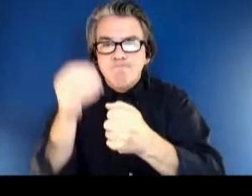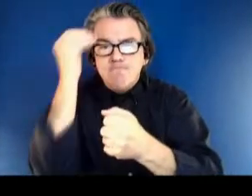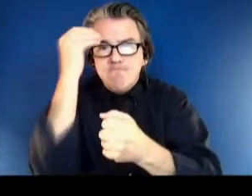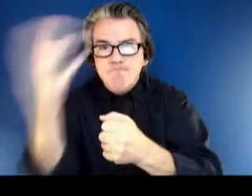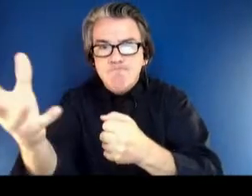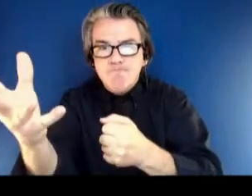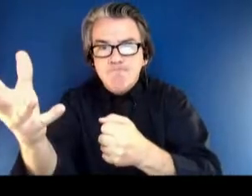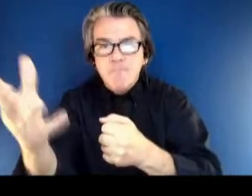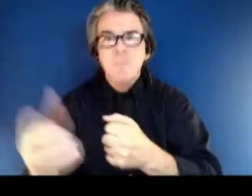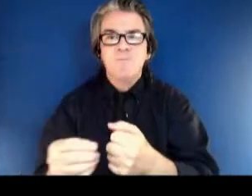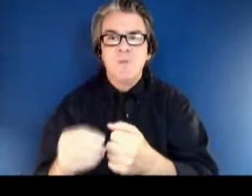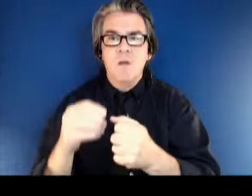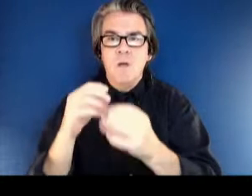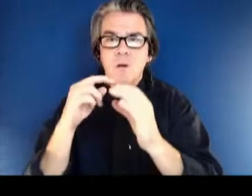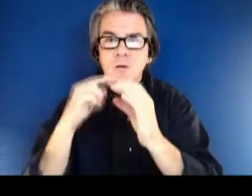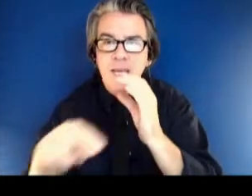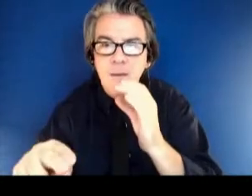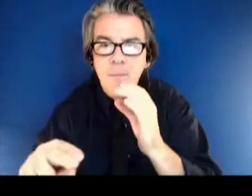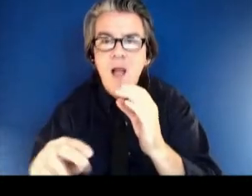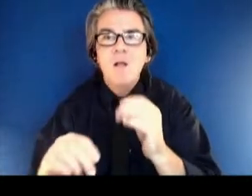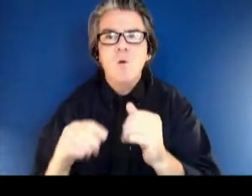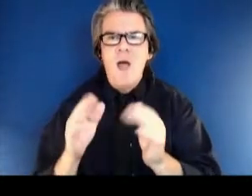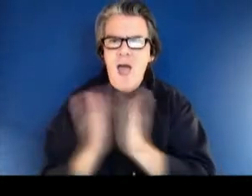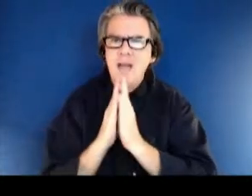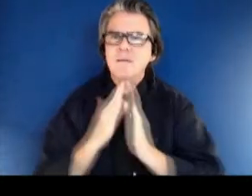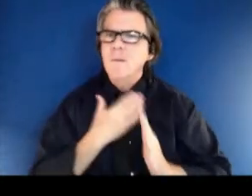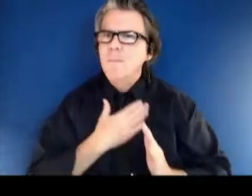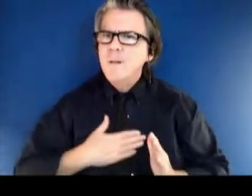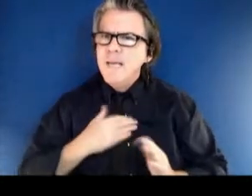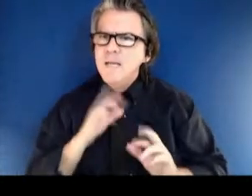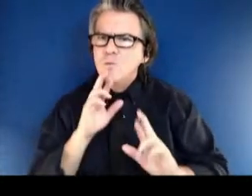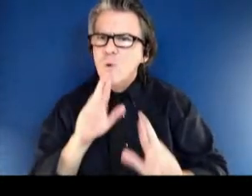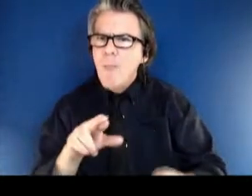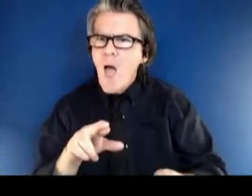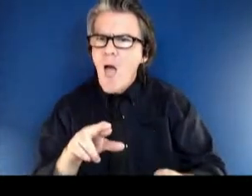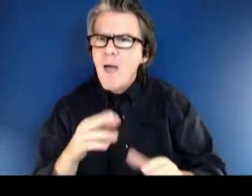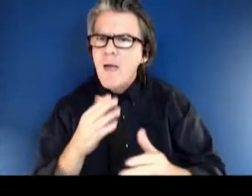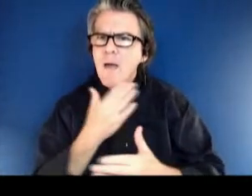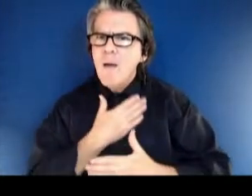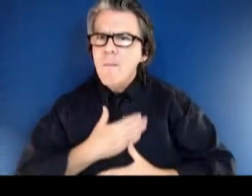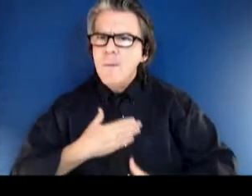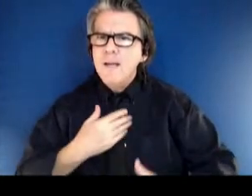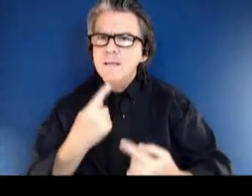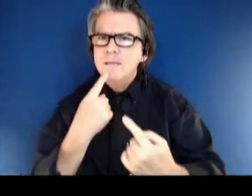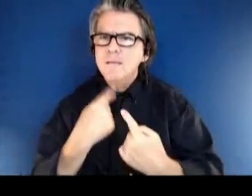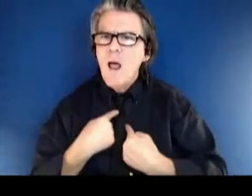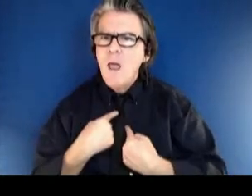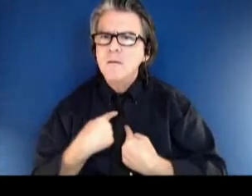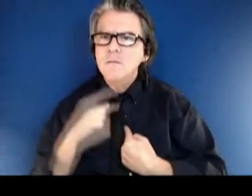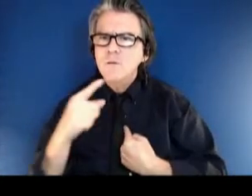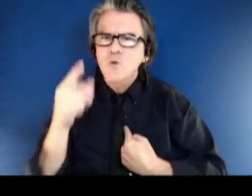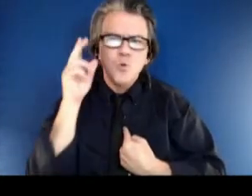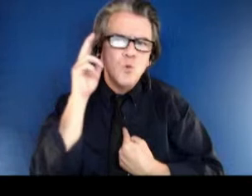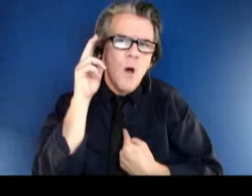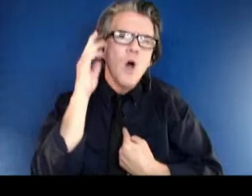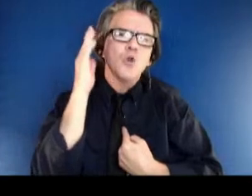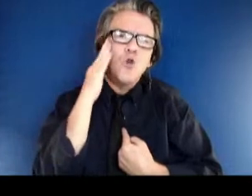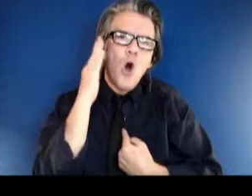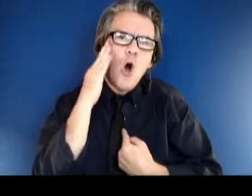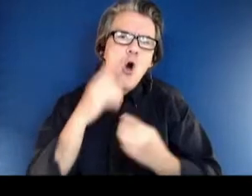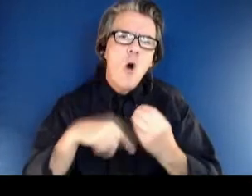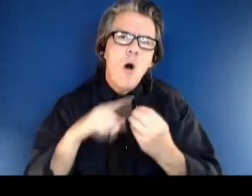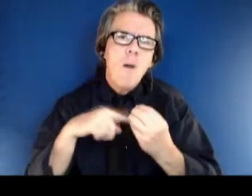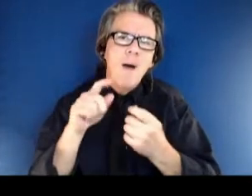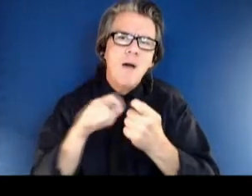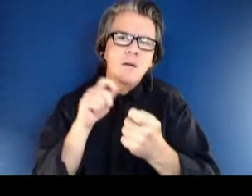our PSPS notification. If customers do not reply and they're enrolled in our medical baseline program, we will continue